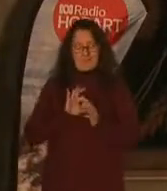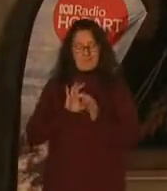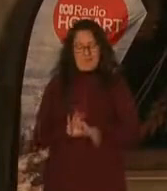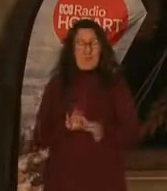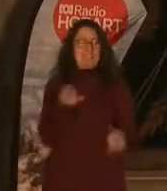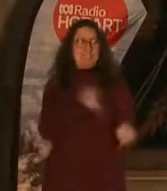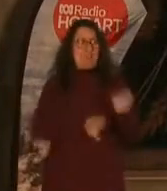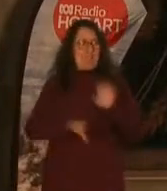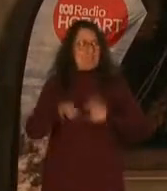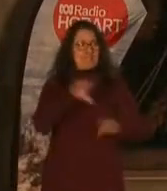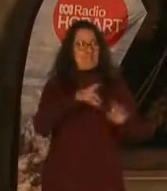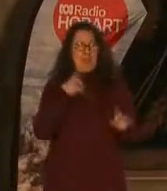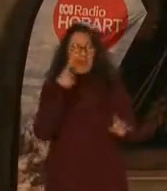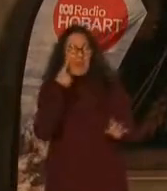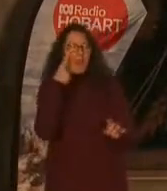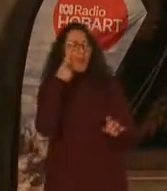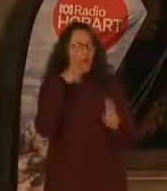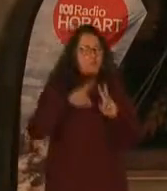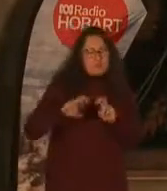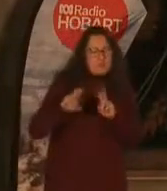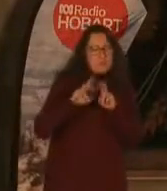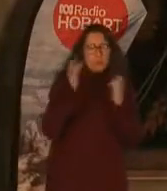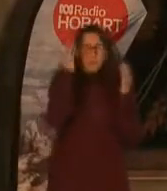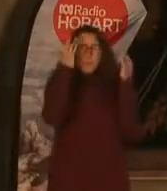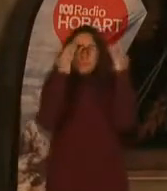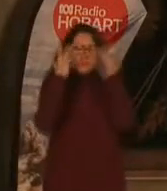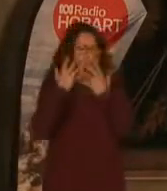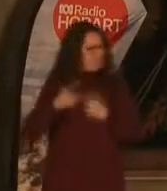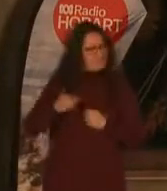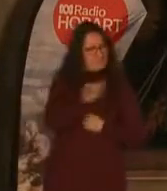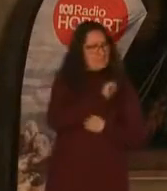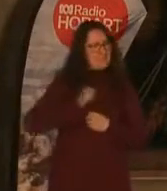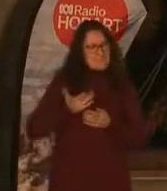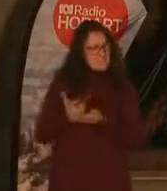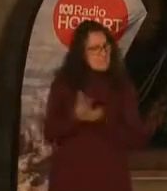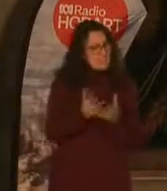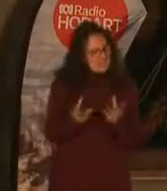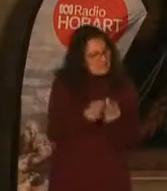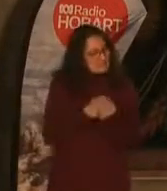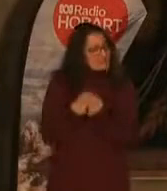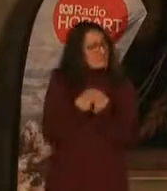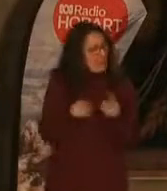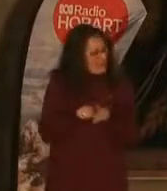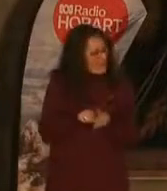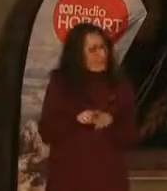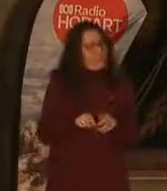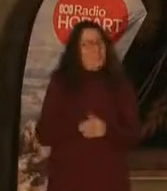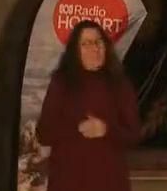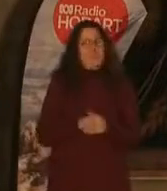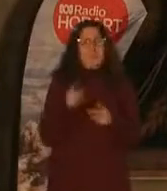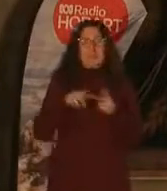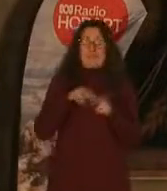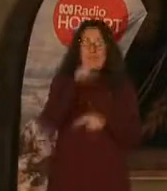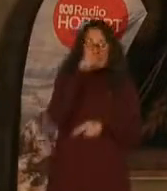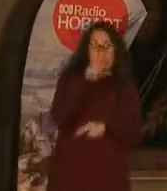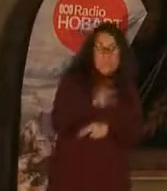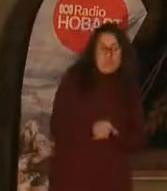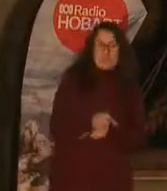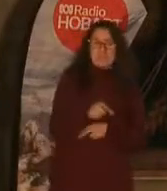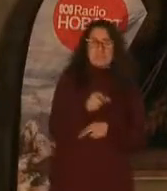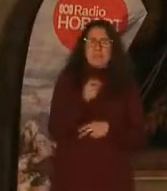think a concept or, you know, somebody that's on the way to discovering